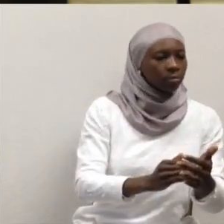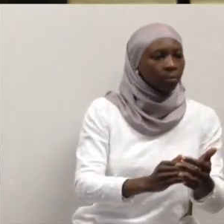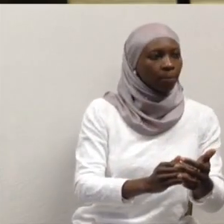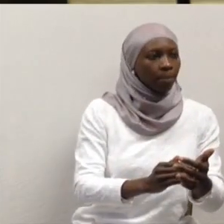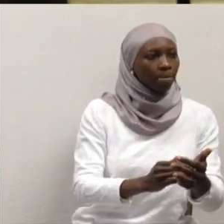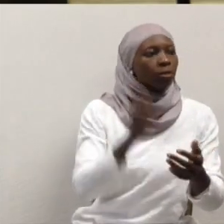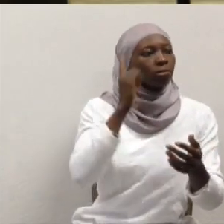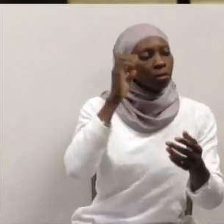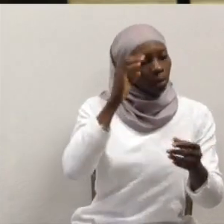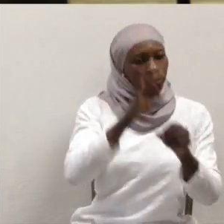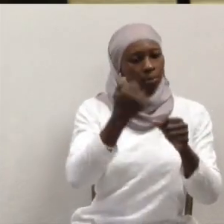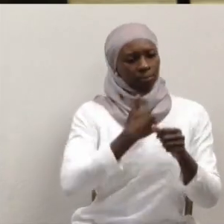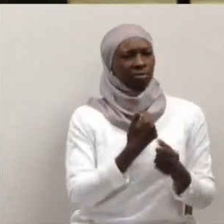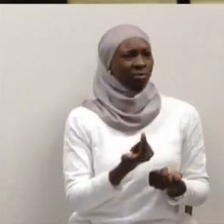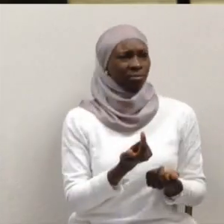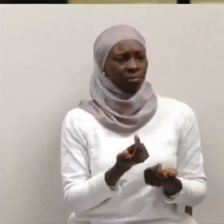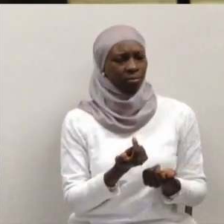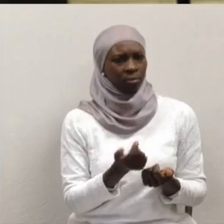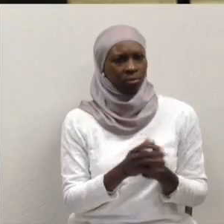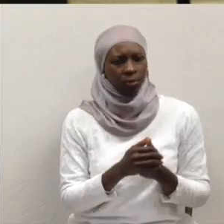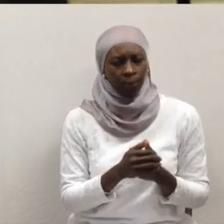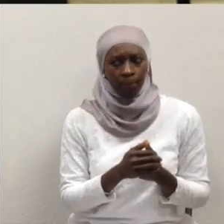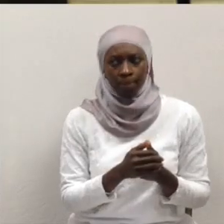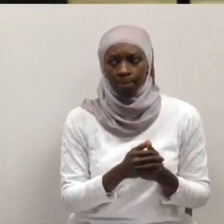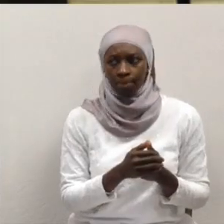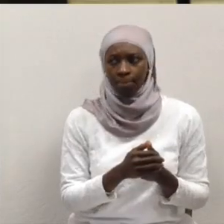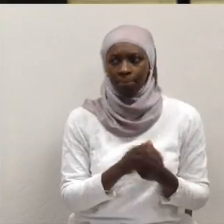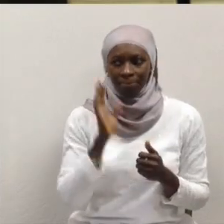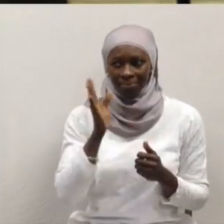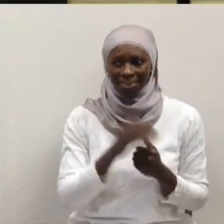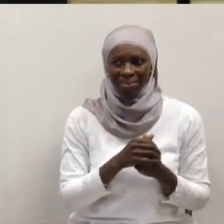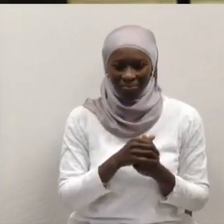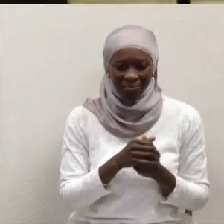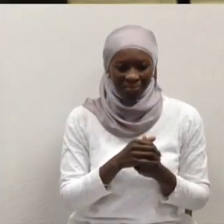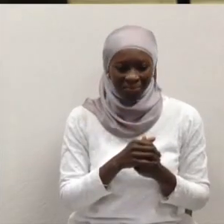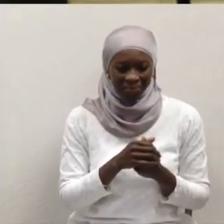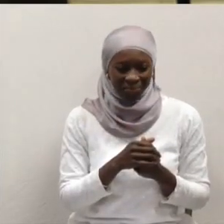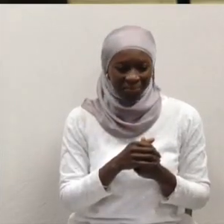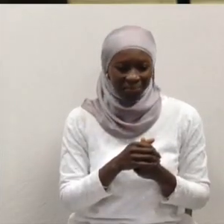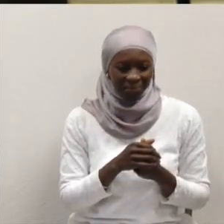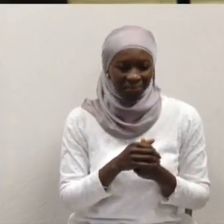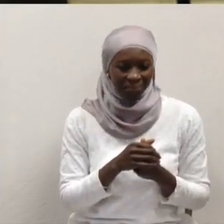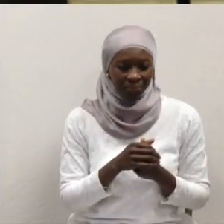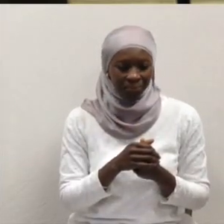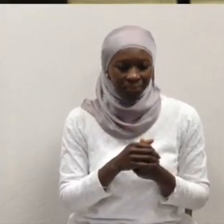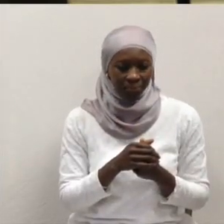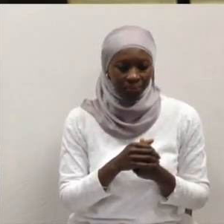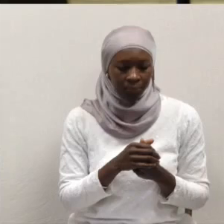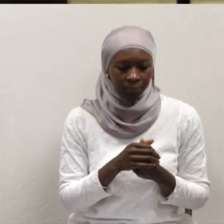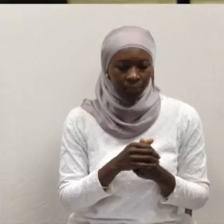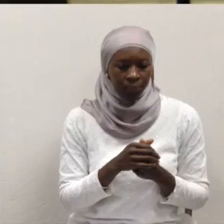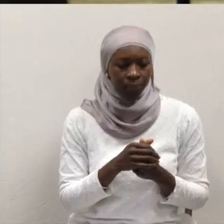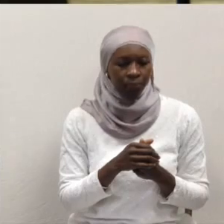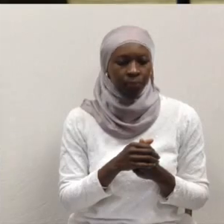is relying on two things: your consistent listening to what they say and their power to